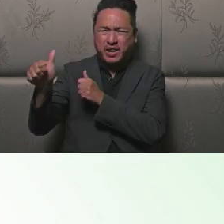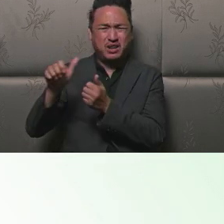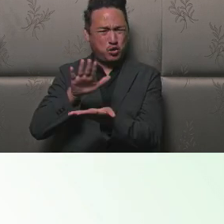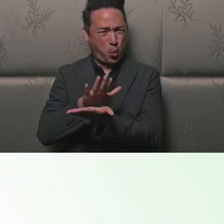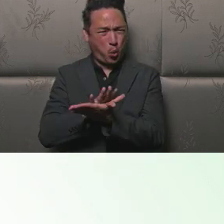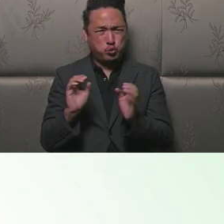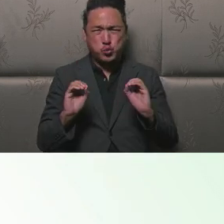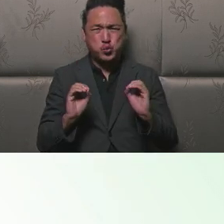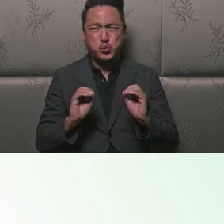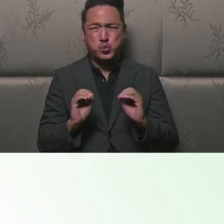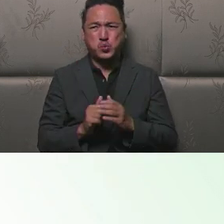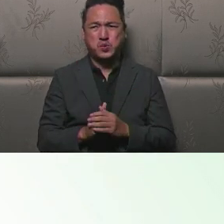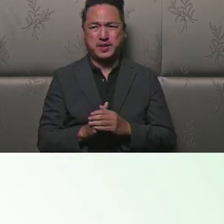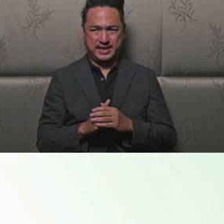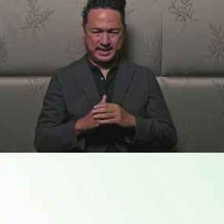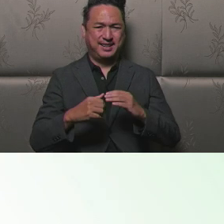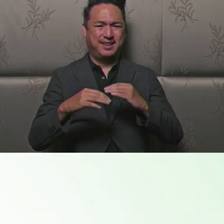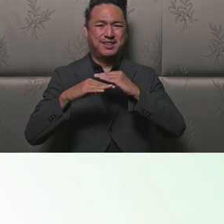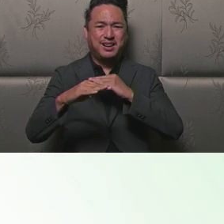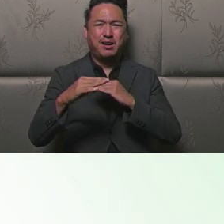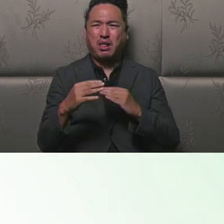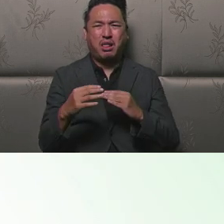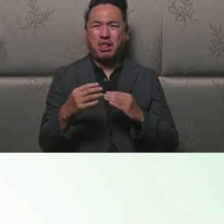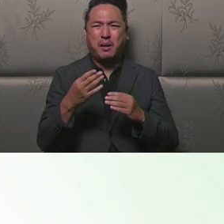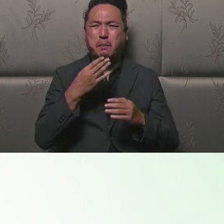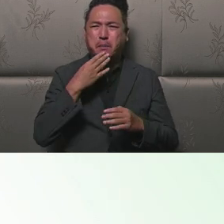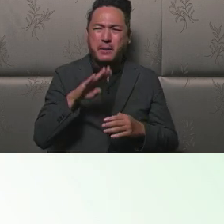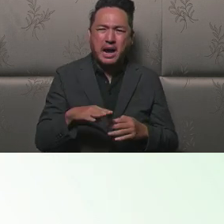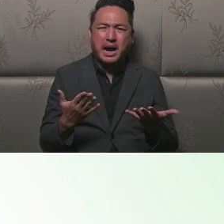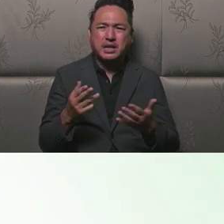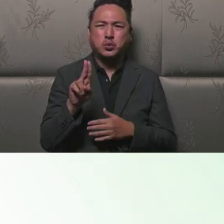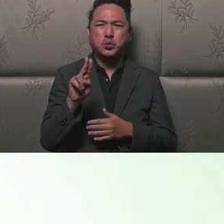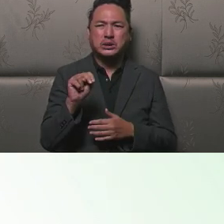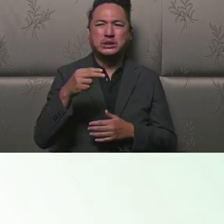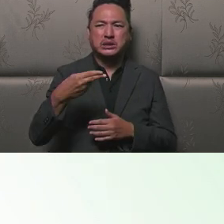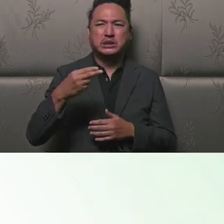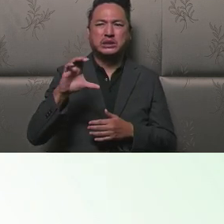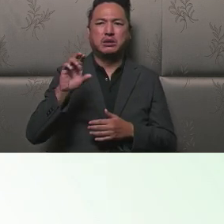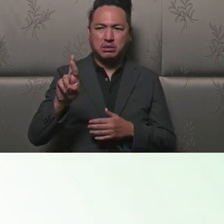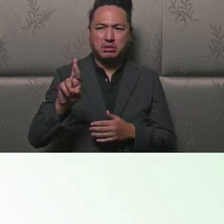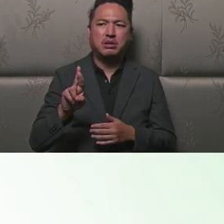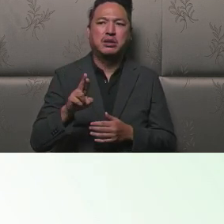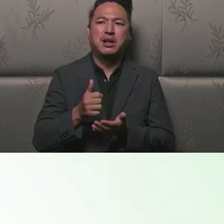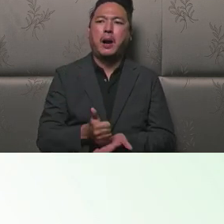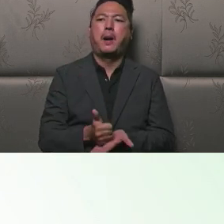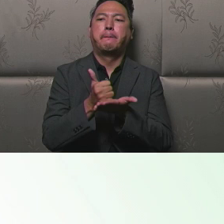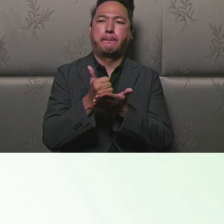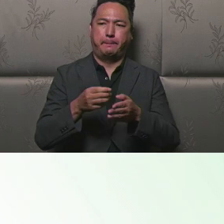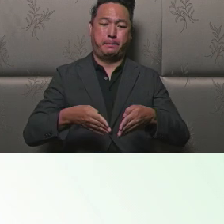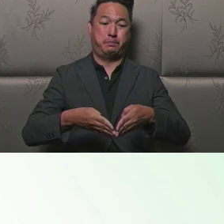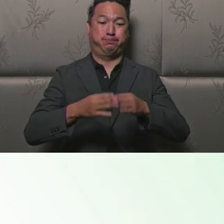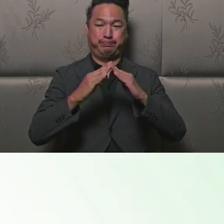a refugee school. In those cases, we need to keep those schools alive, but we also need to be working